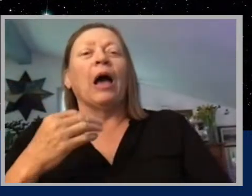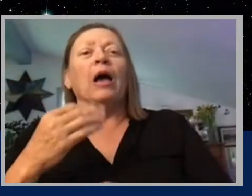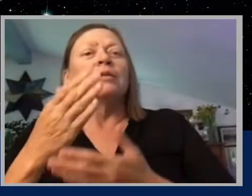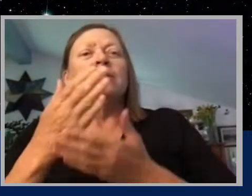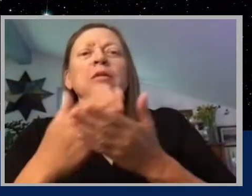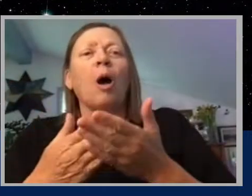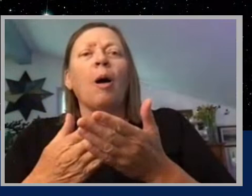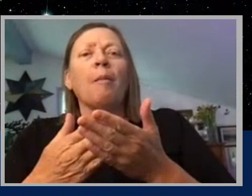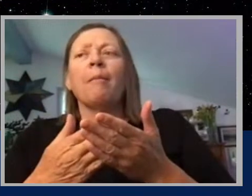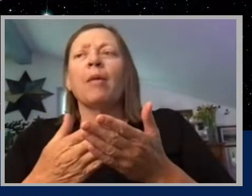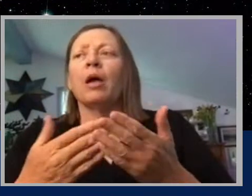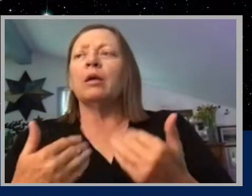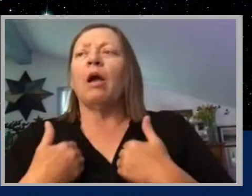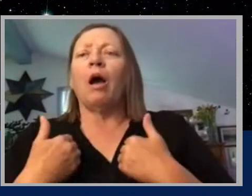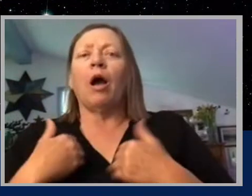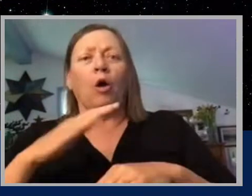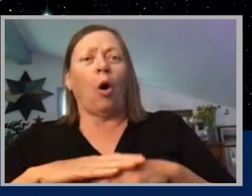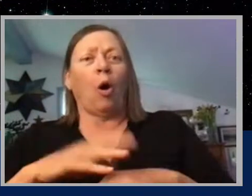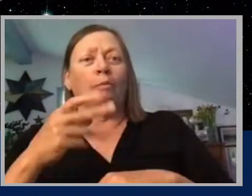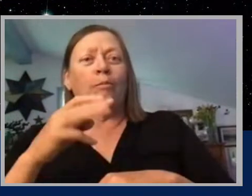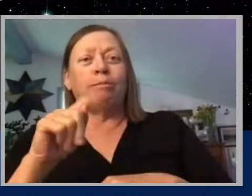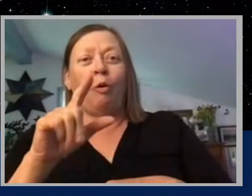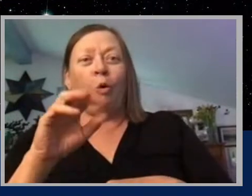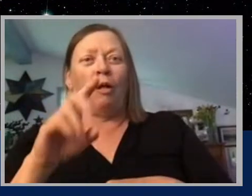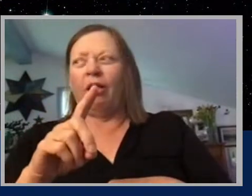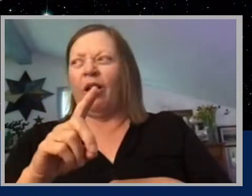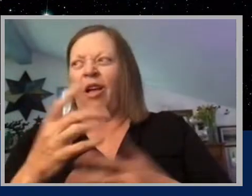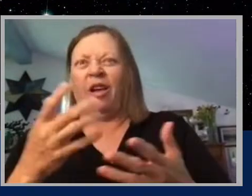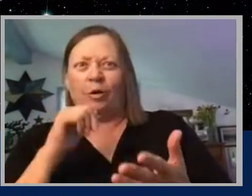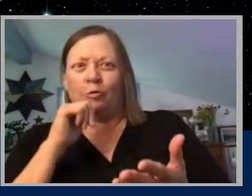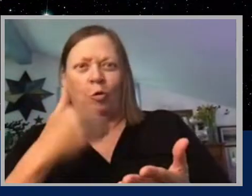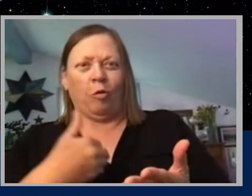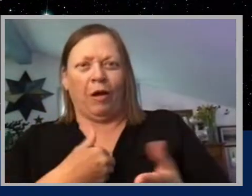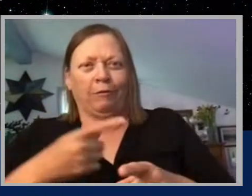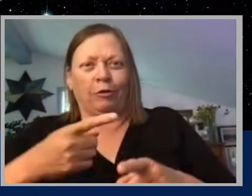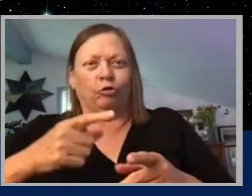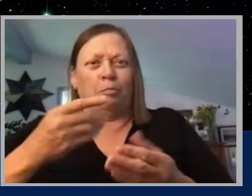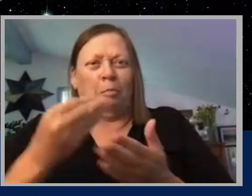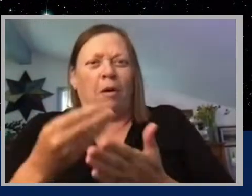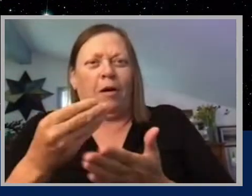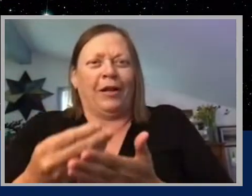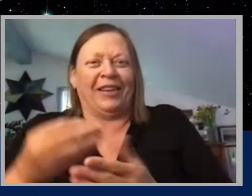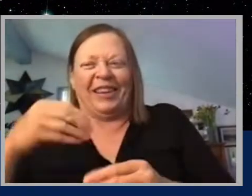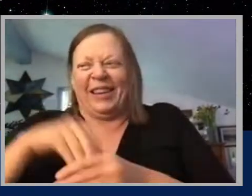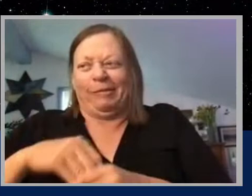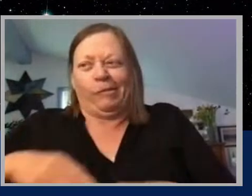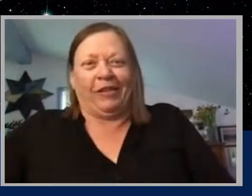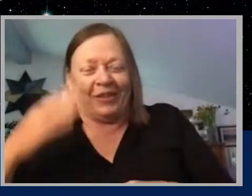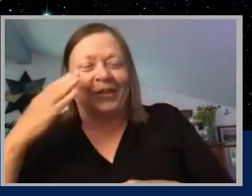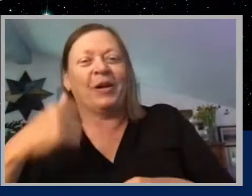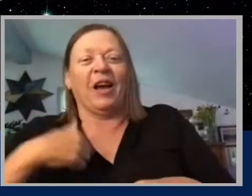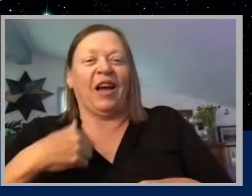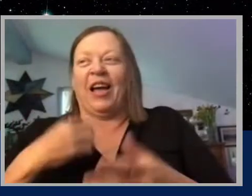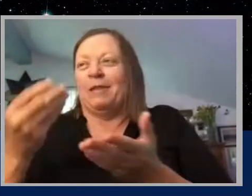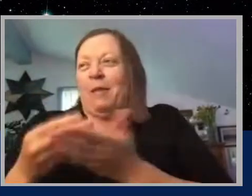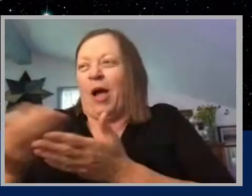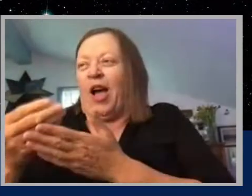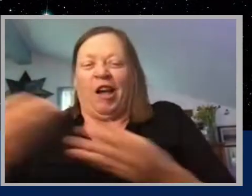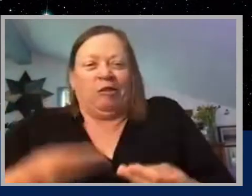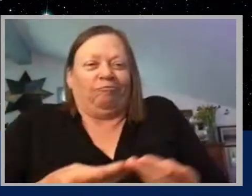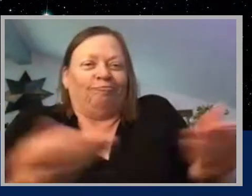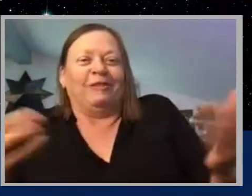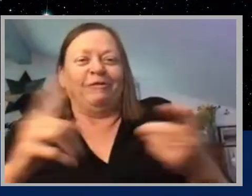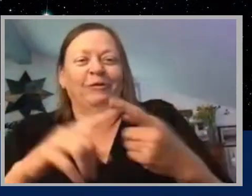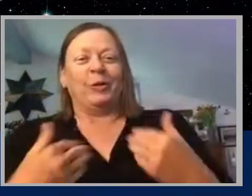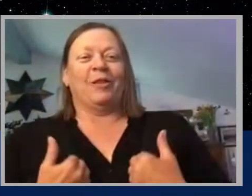a lot of spare change, and so I just wanted to reward them. And yeah, it's so worth it. That's so nice. That's so nice. Yeah, I know. So we have